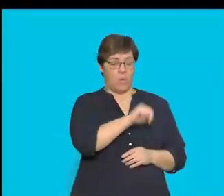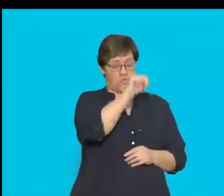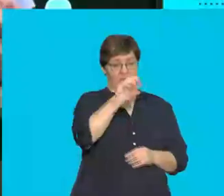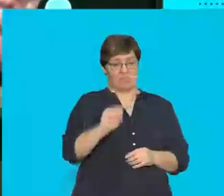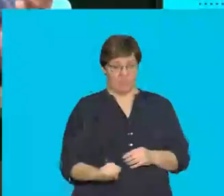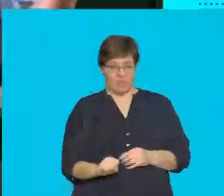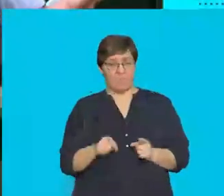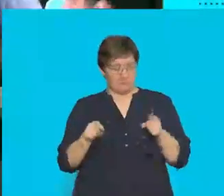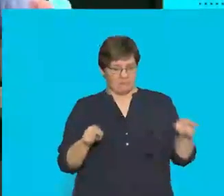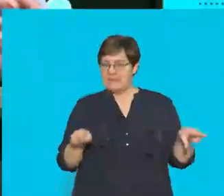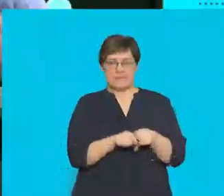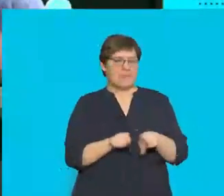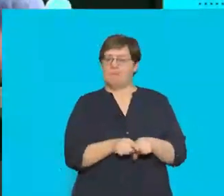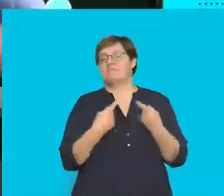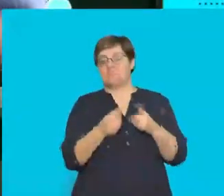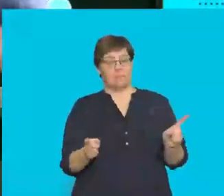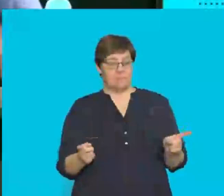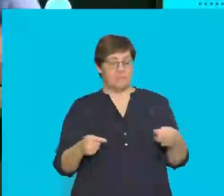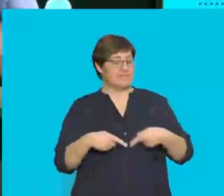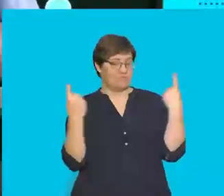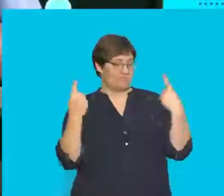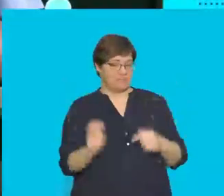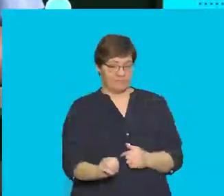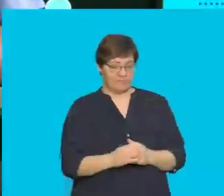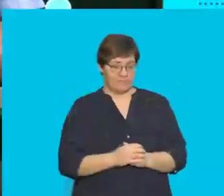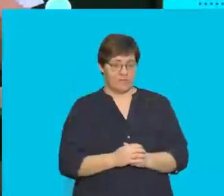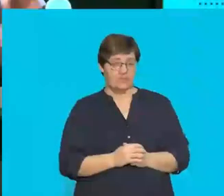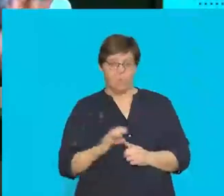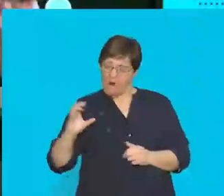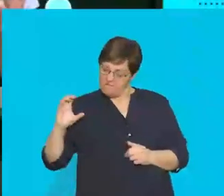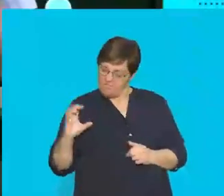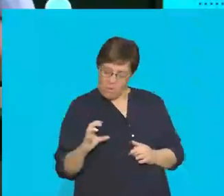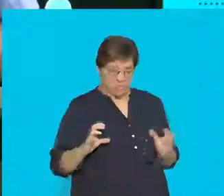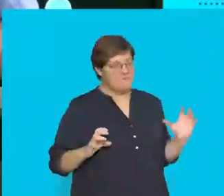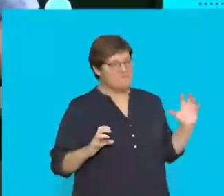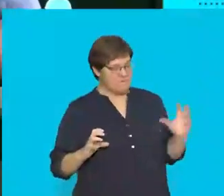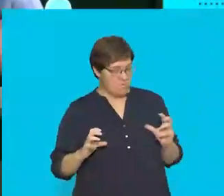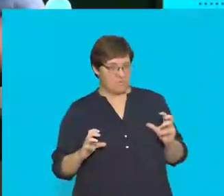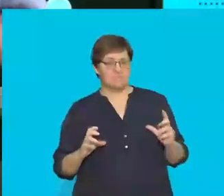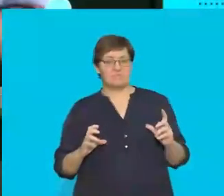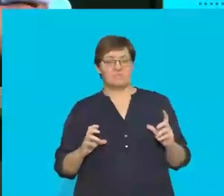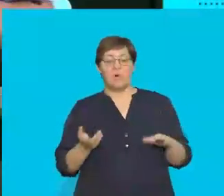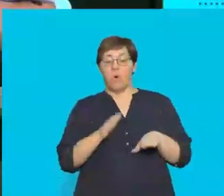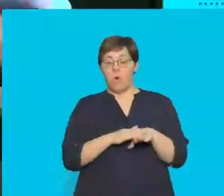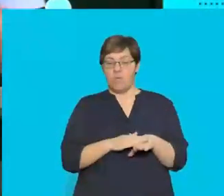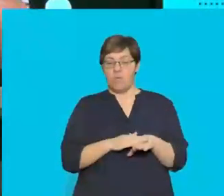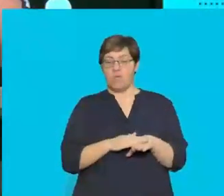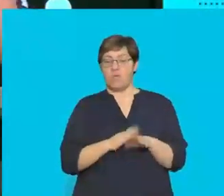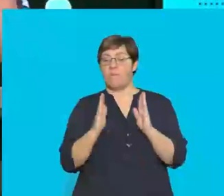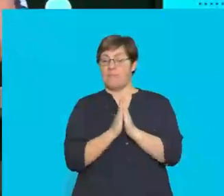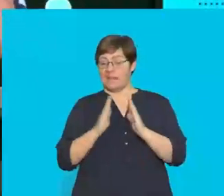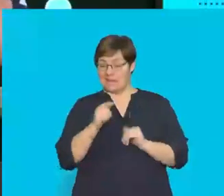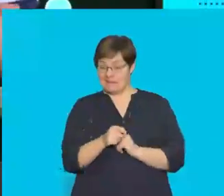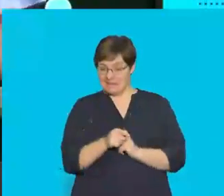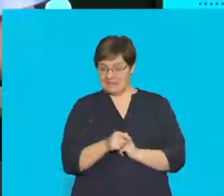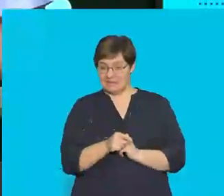other, just in terms of the force that will be exerted on a magnet that's outside of